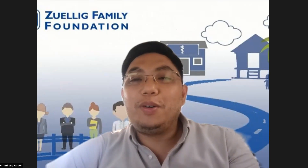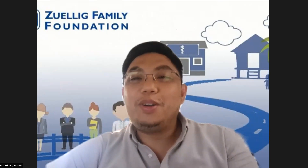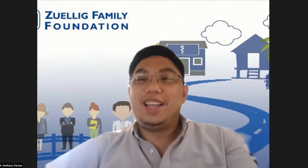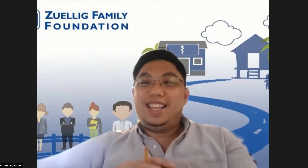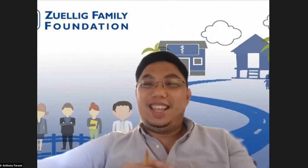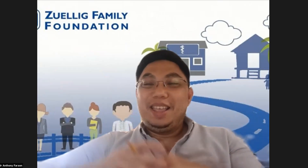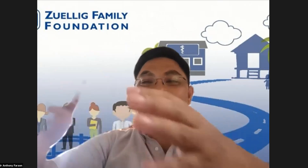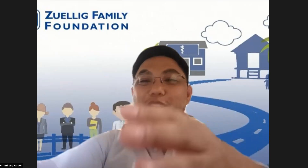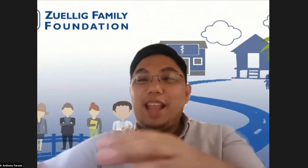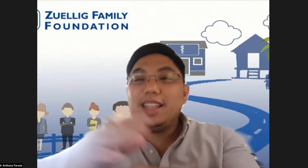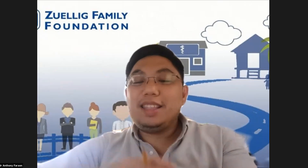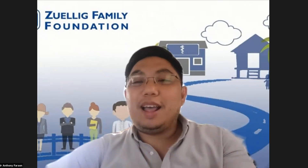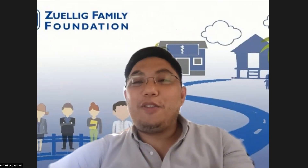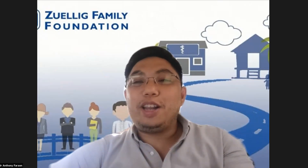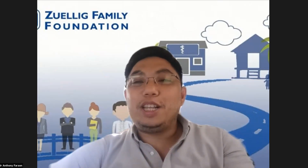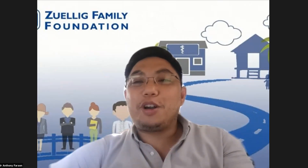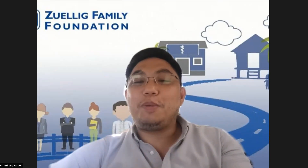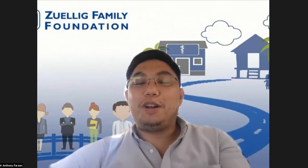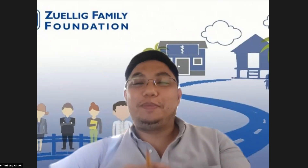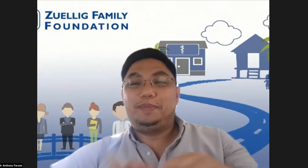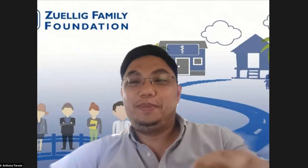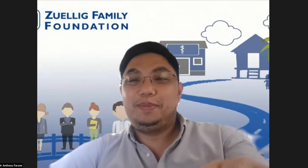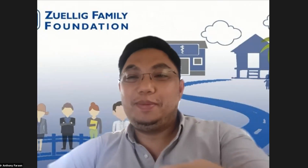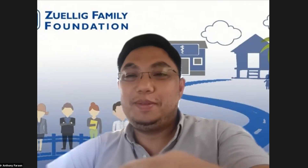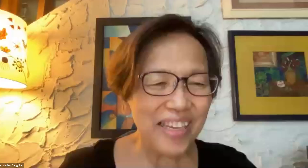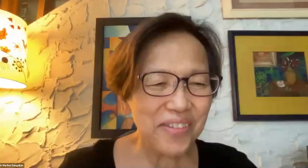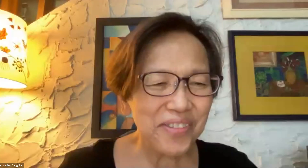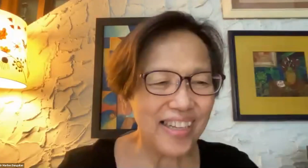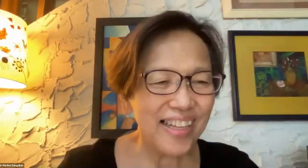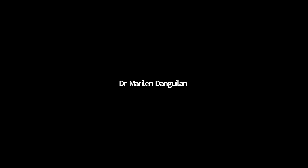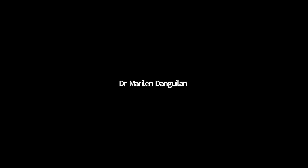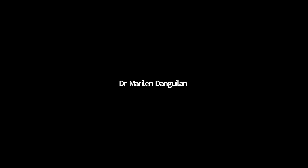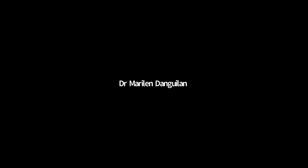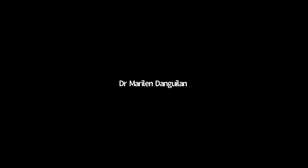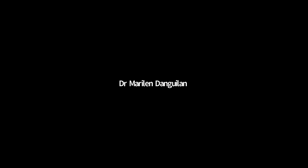video. Mayor Tan, the floor is yours po. Okay, thank you.